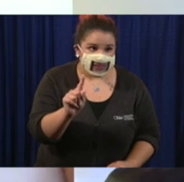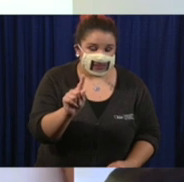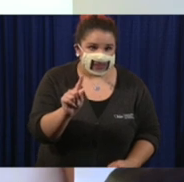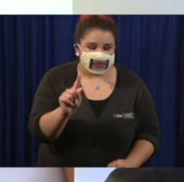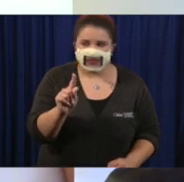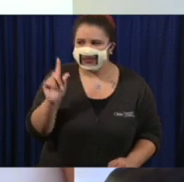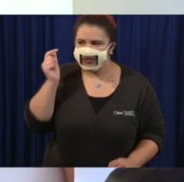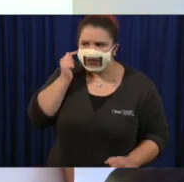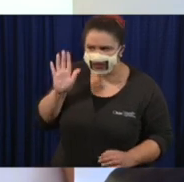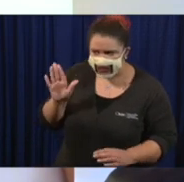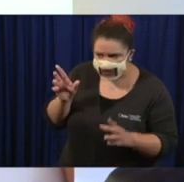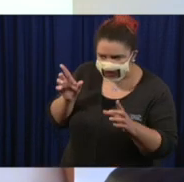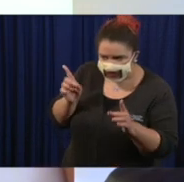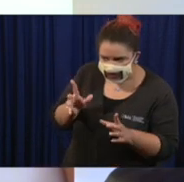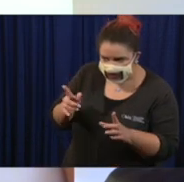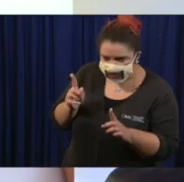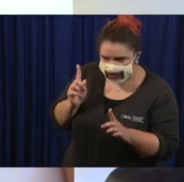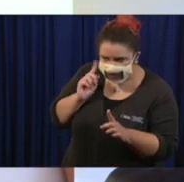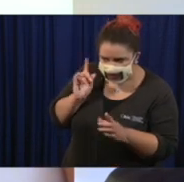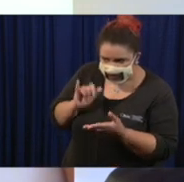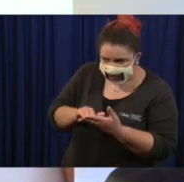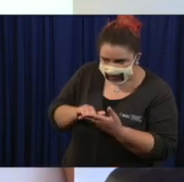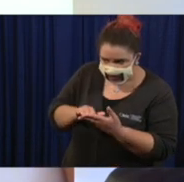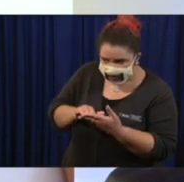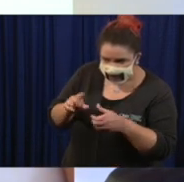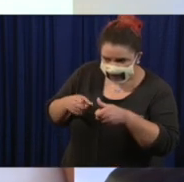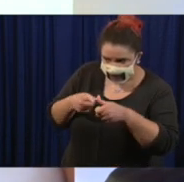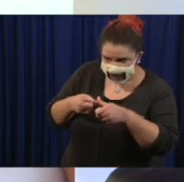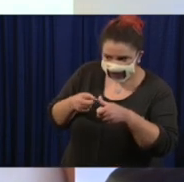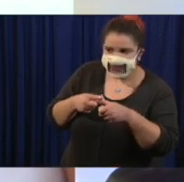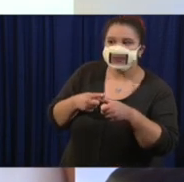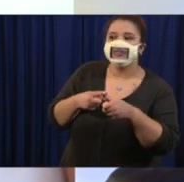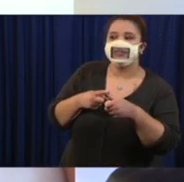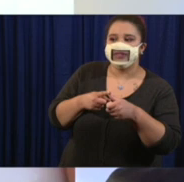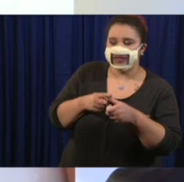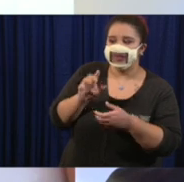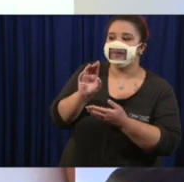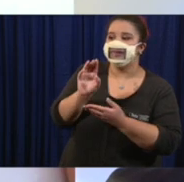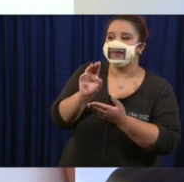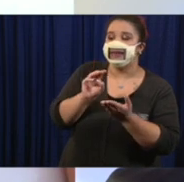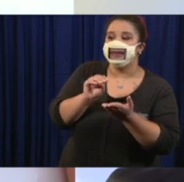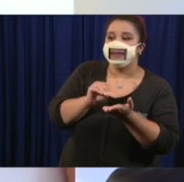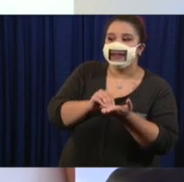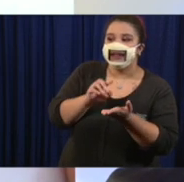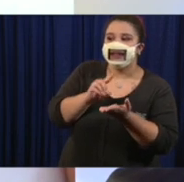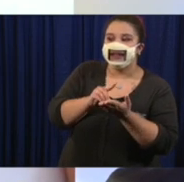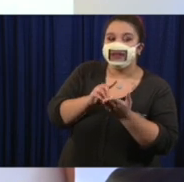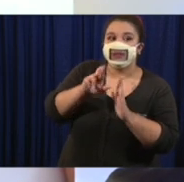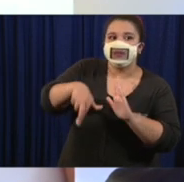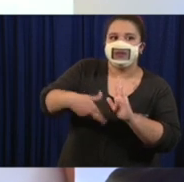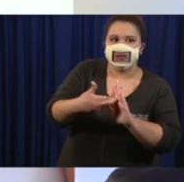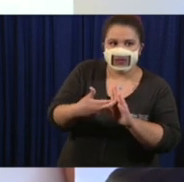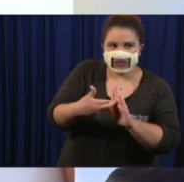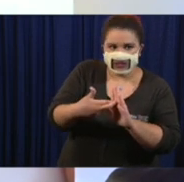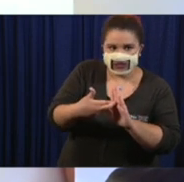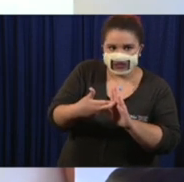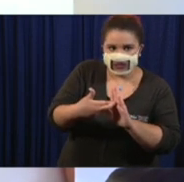Were you able to hear the question? First one was about what are the Medicaid rolls right now?